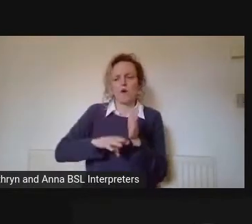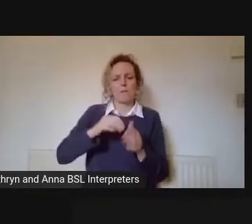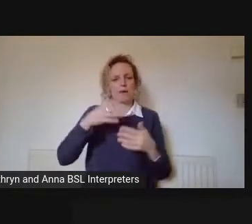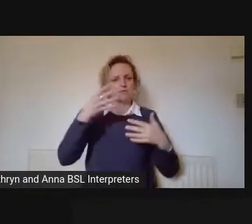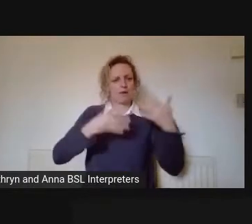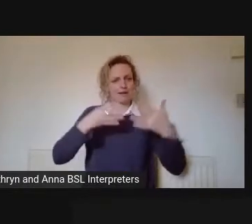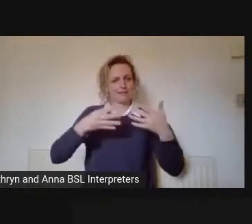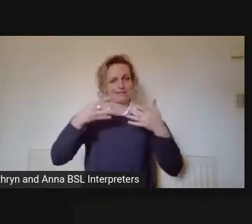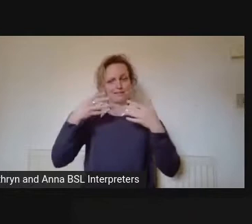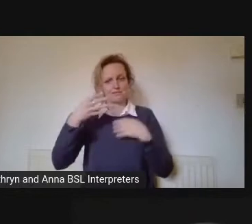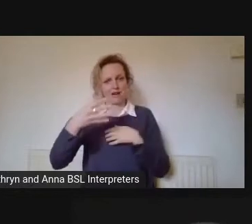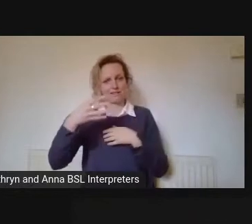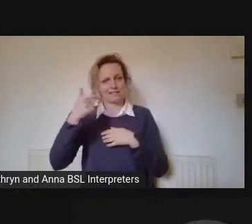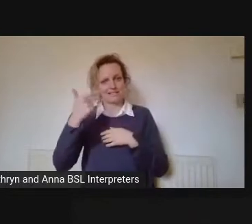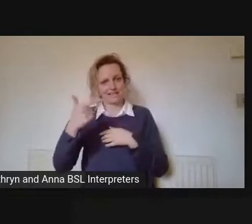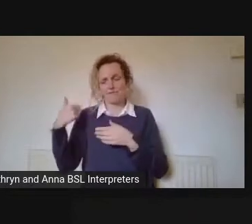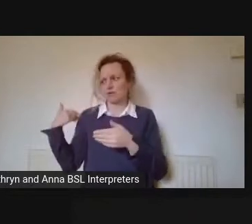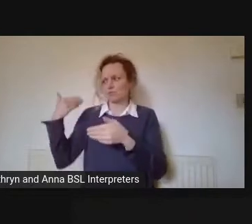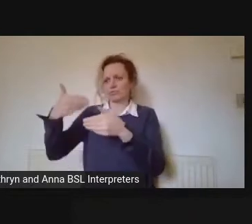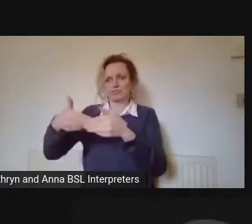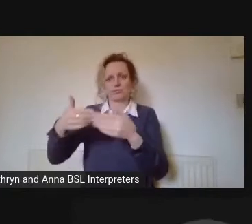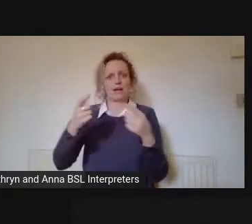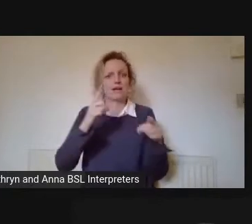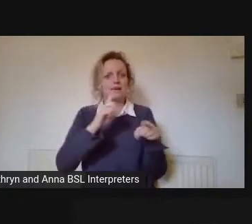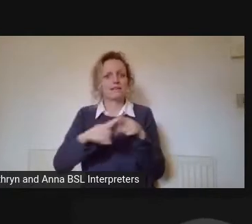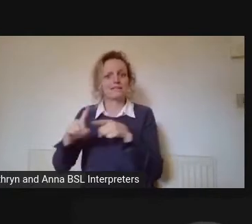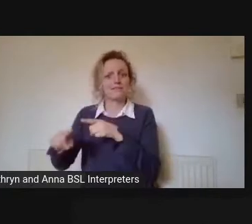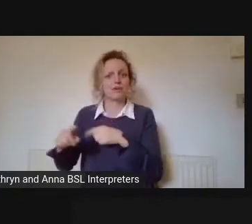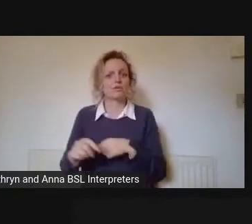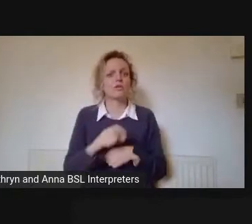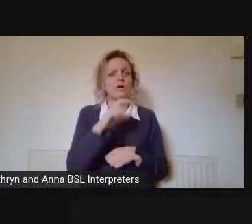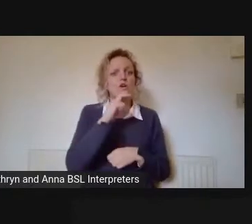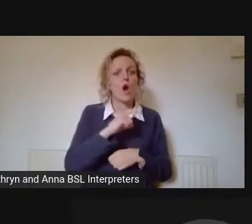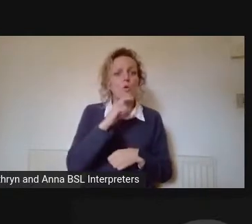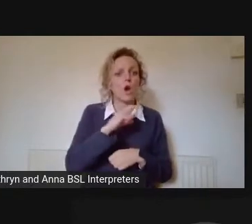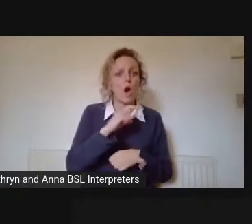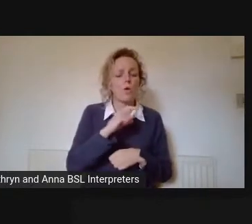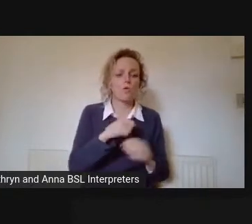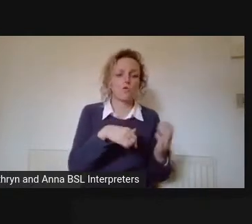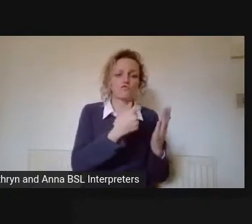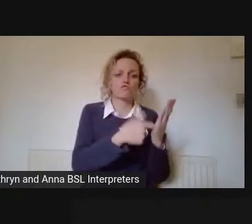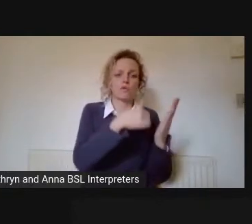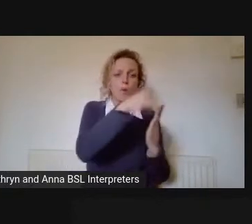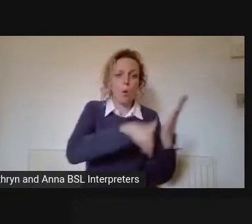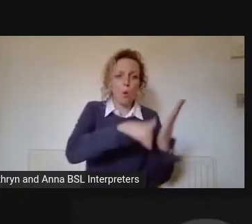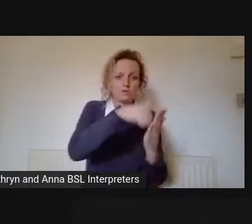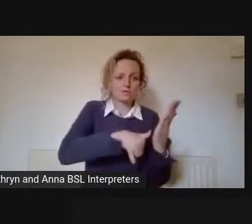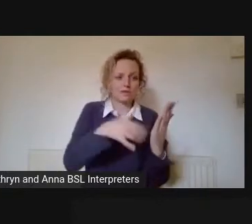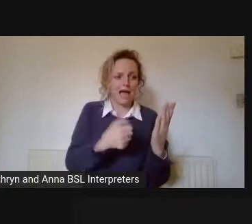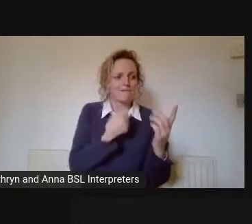generating yearly annual coca reports, which kind of detailed